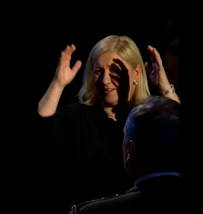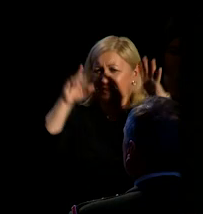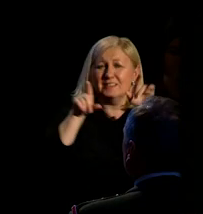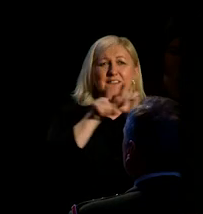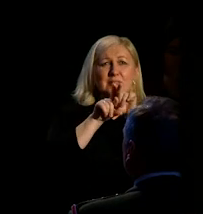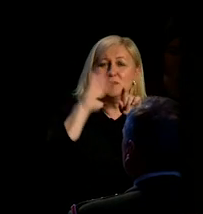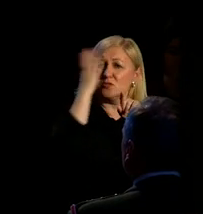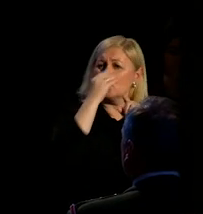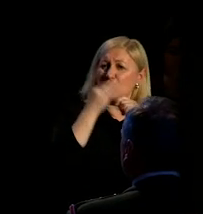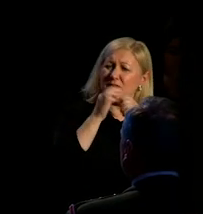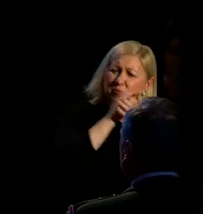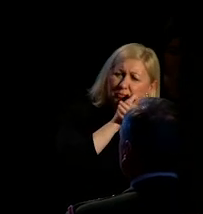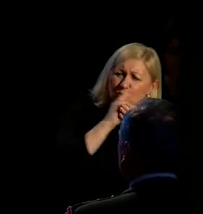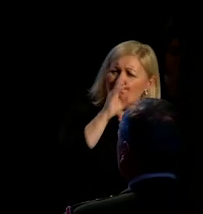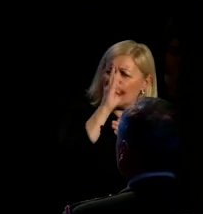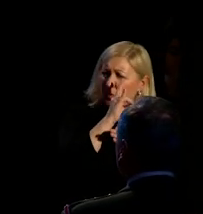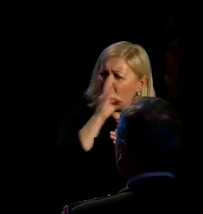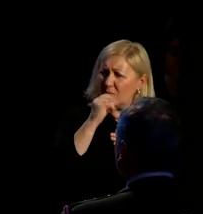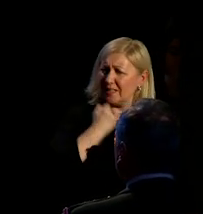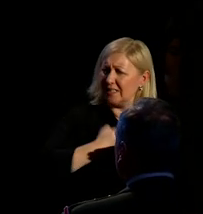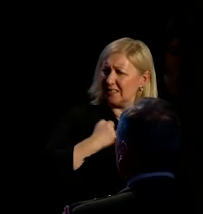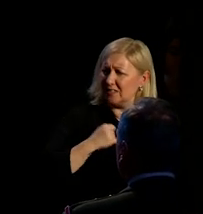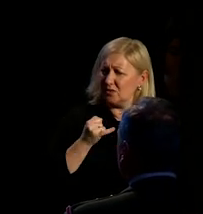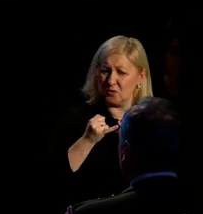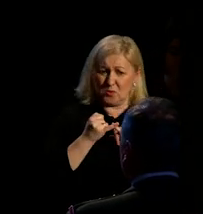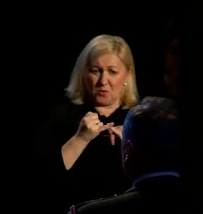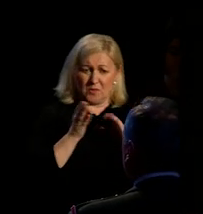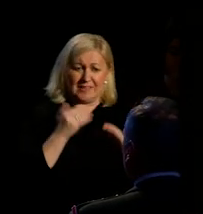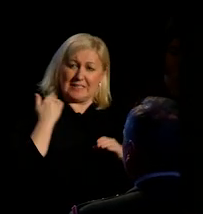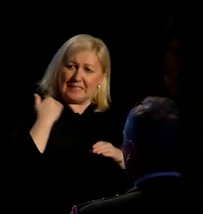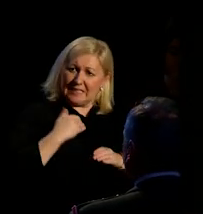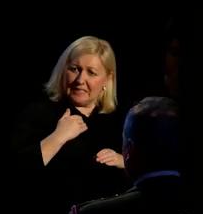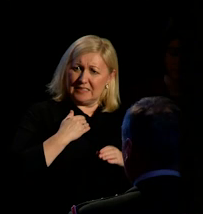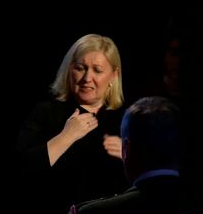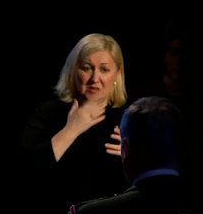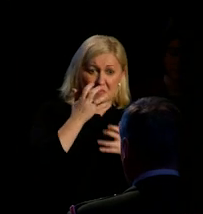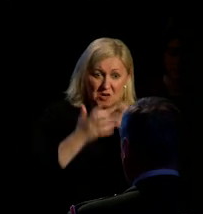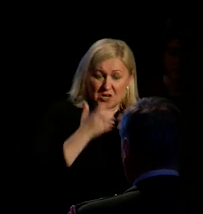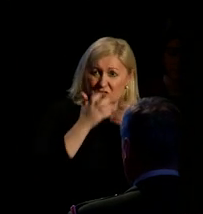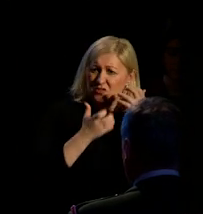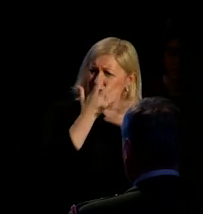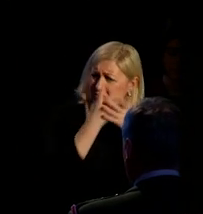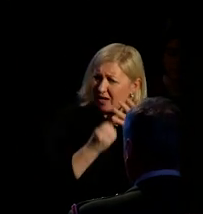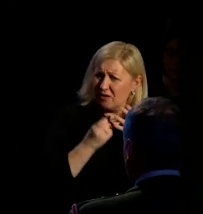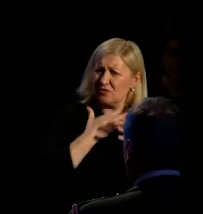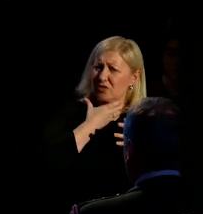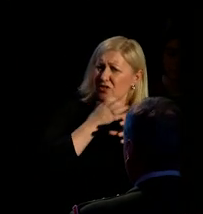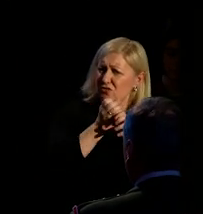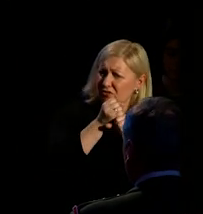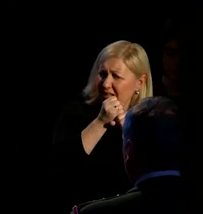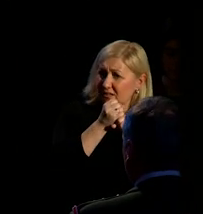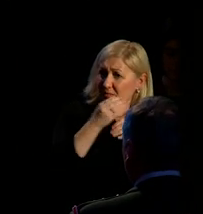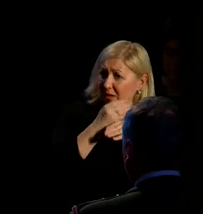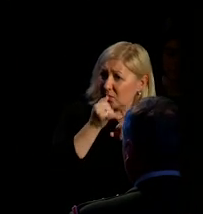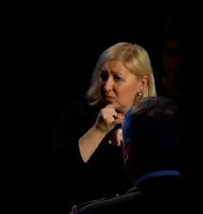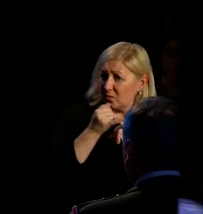pure and innocent who were killed, murdered, slaughtered, burned, drowned, and strangled at the hands of